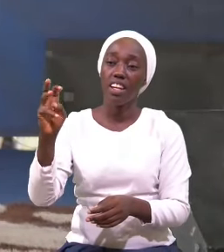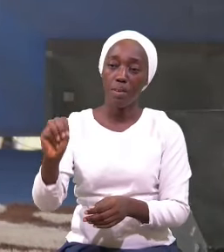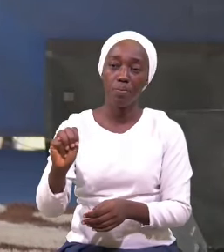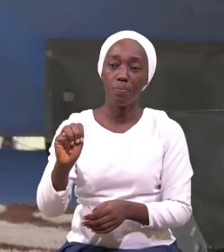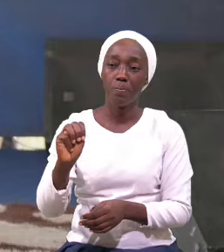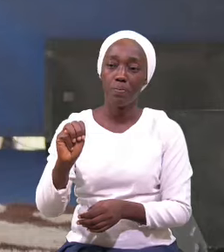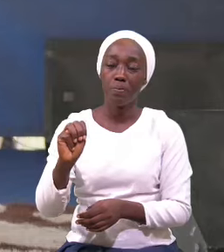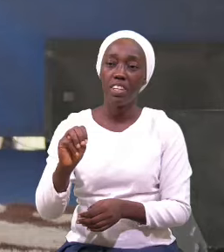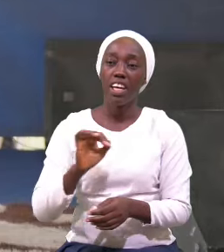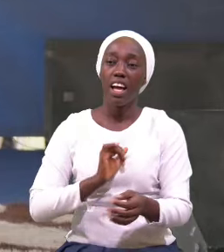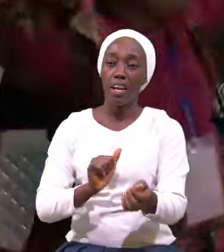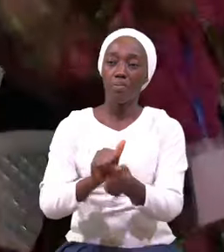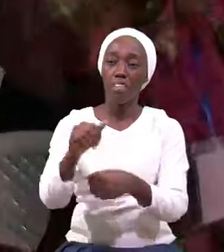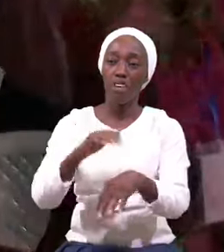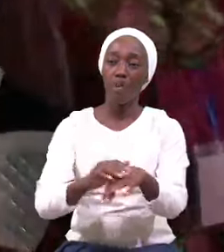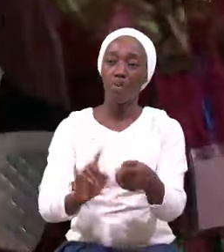I pass it on to you.